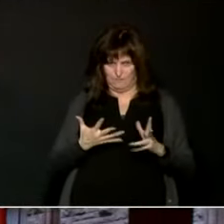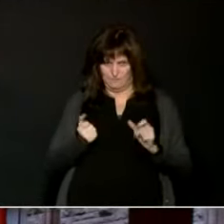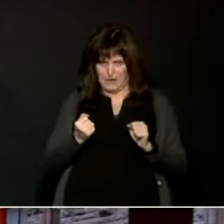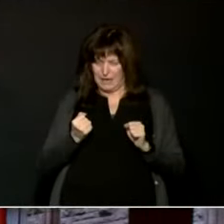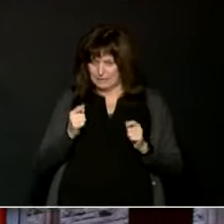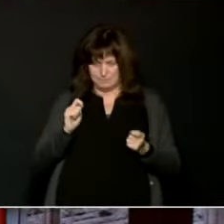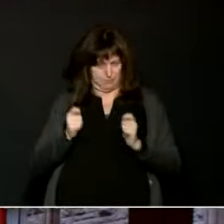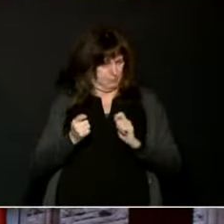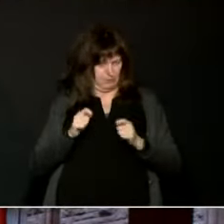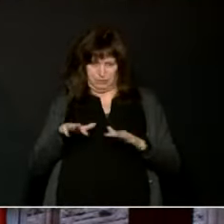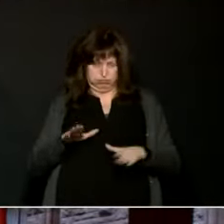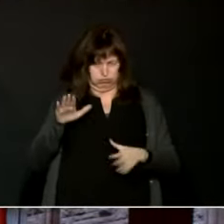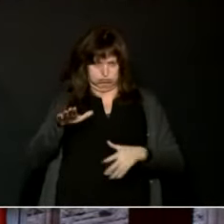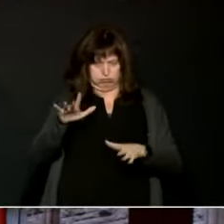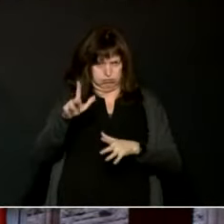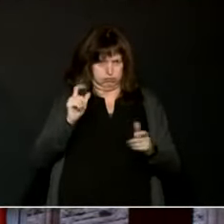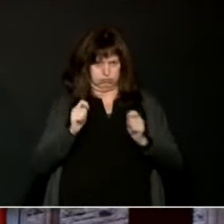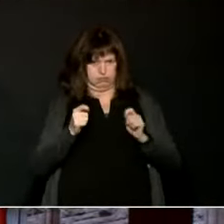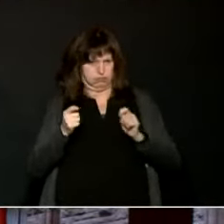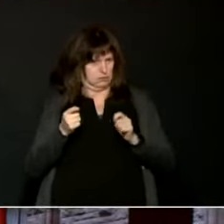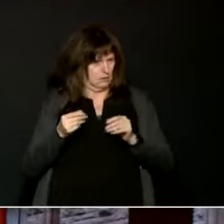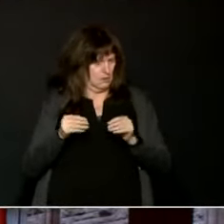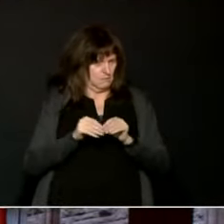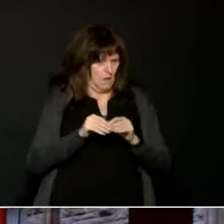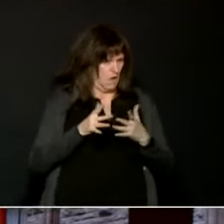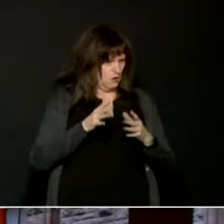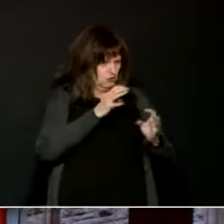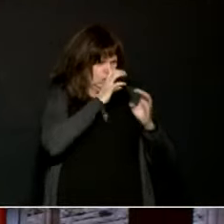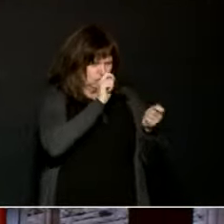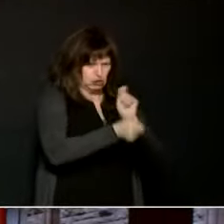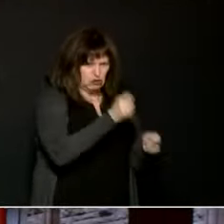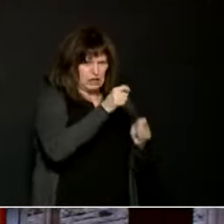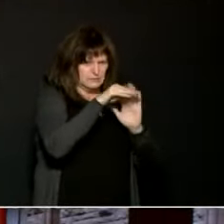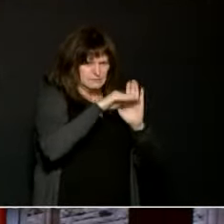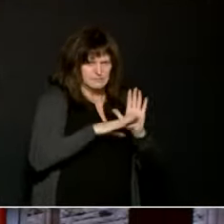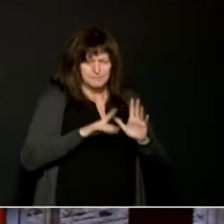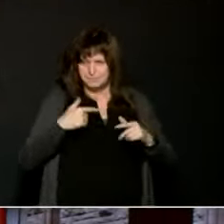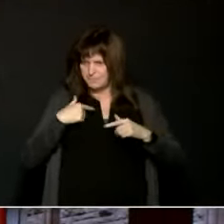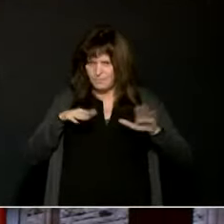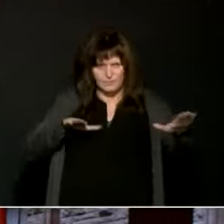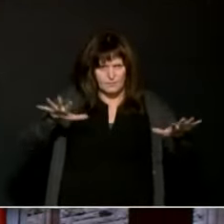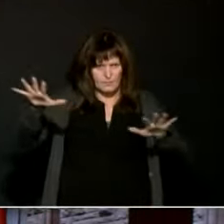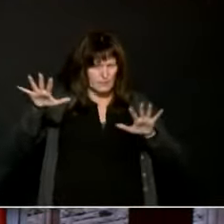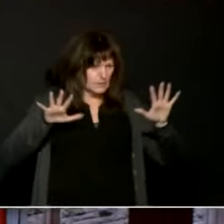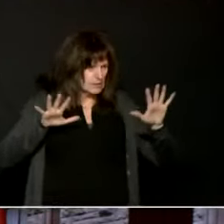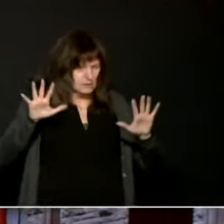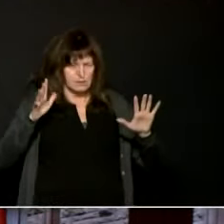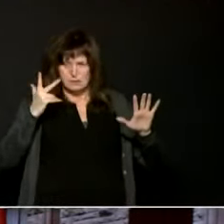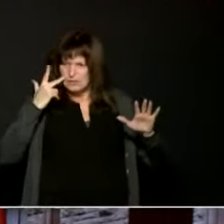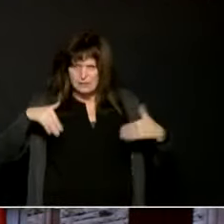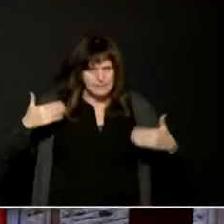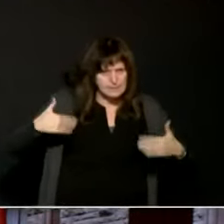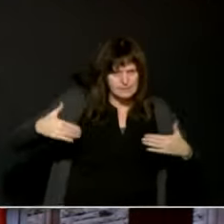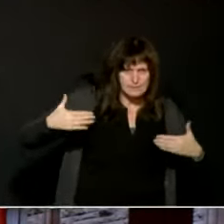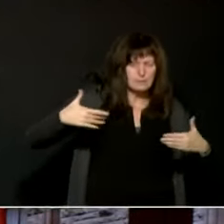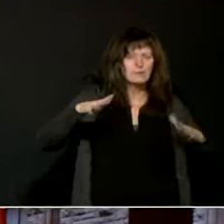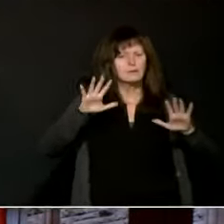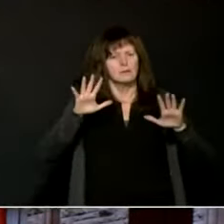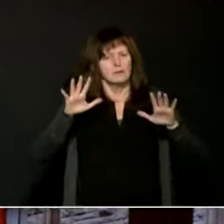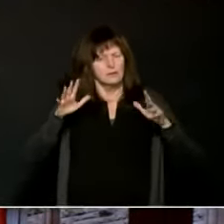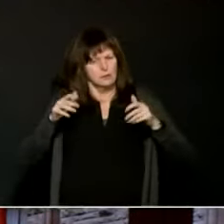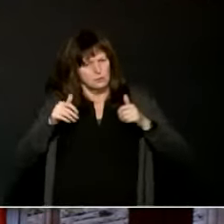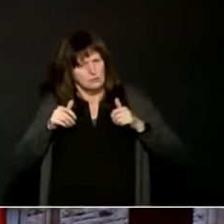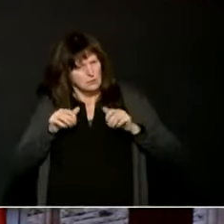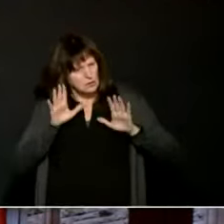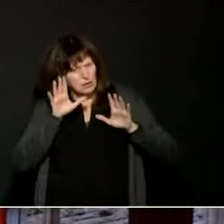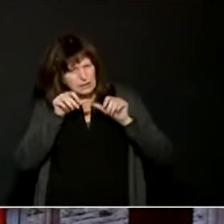put down some limitations there. So we're going to be really looking at it closely to make some assessments. In our committee that looks